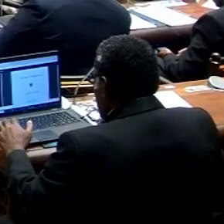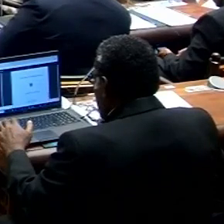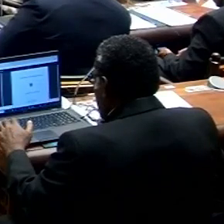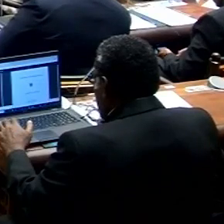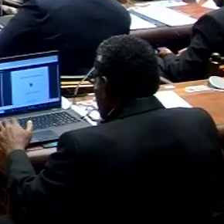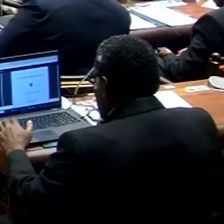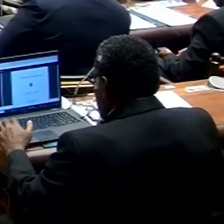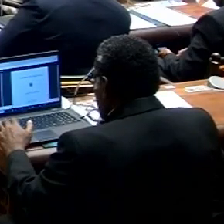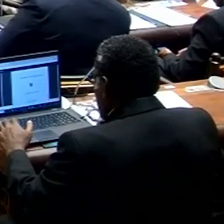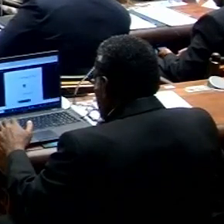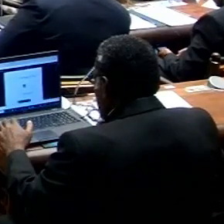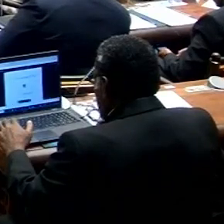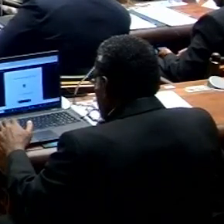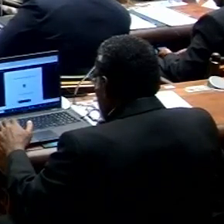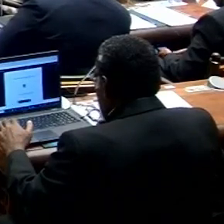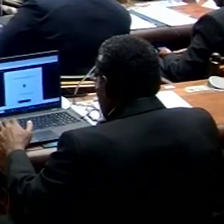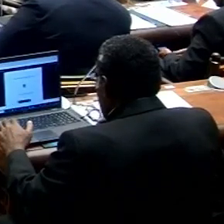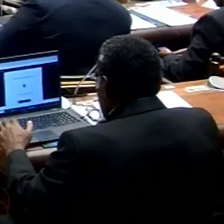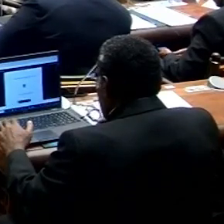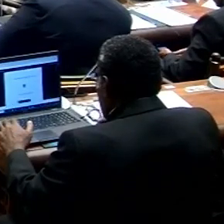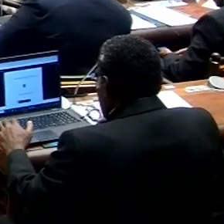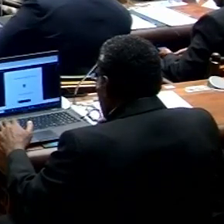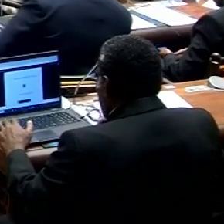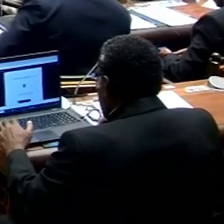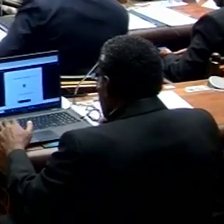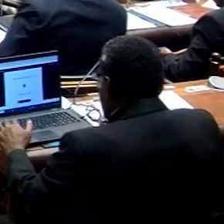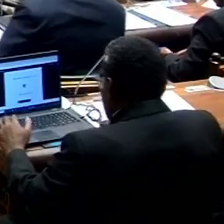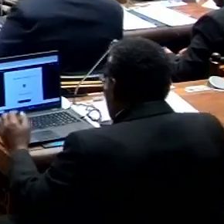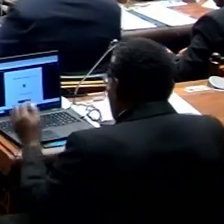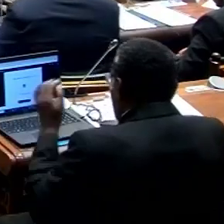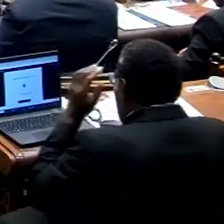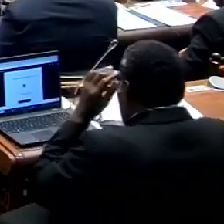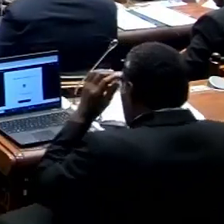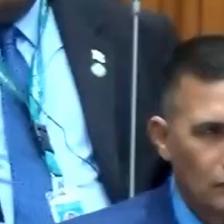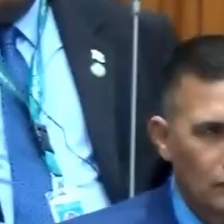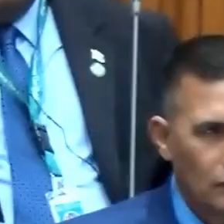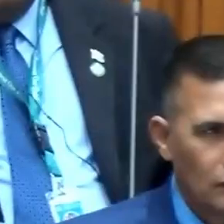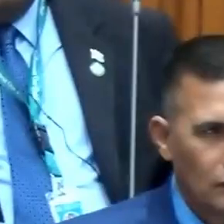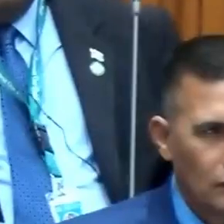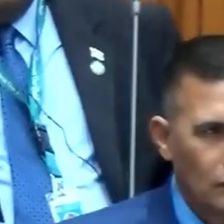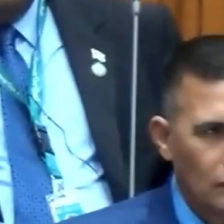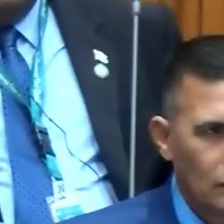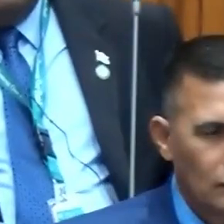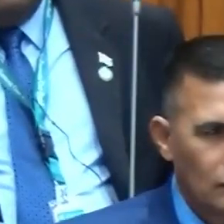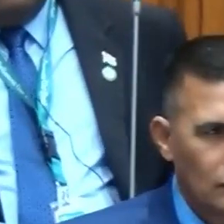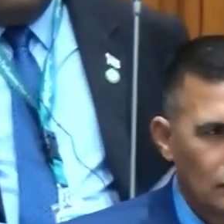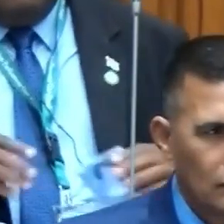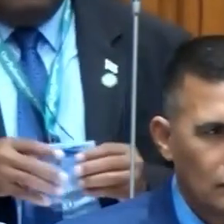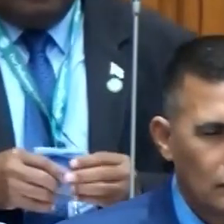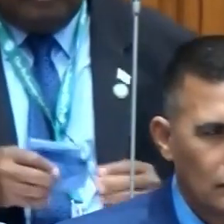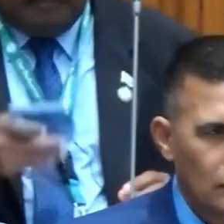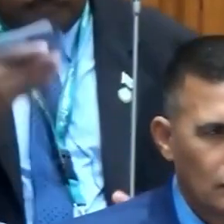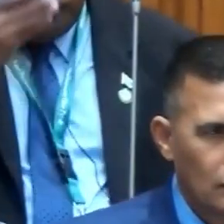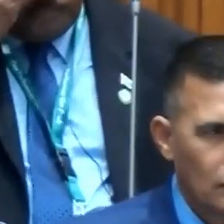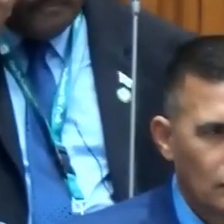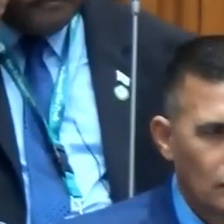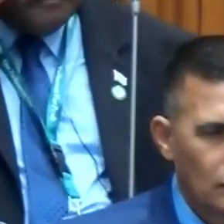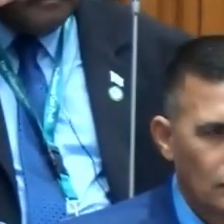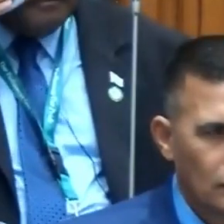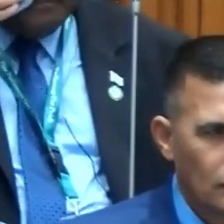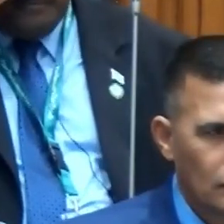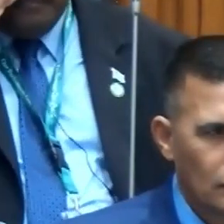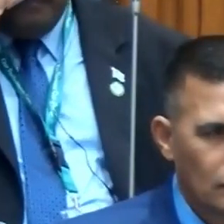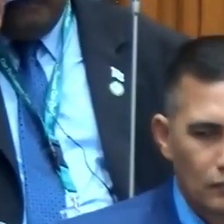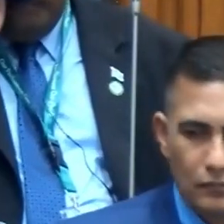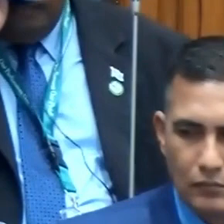made by the Minister for Women and Children and Poverty Alleviation. From the outset,